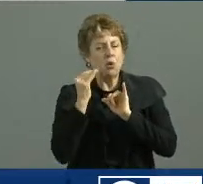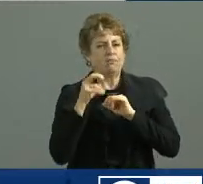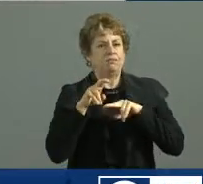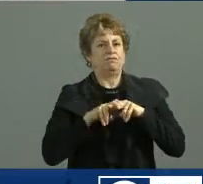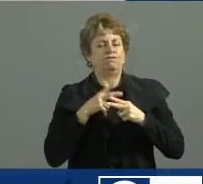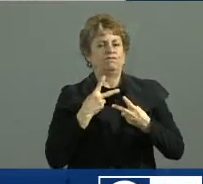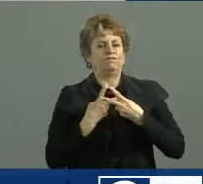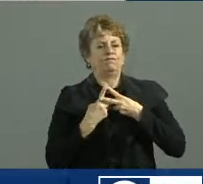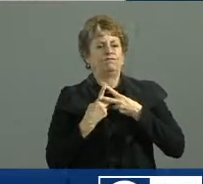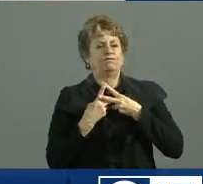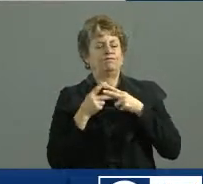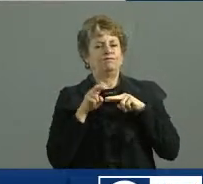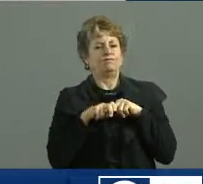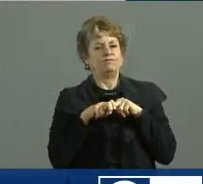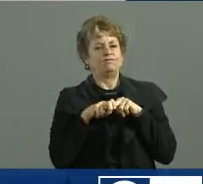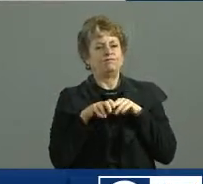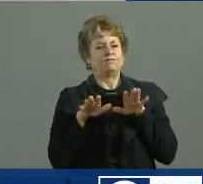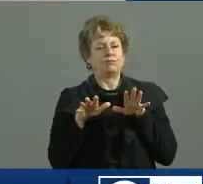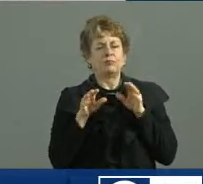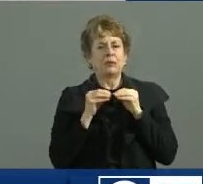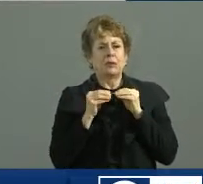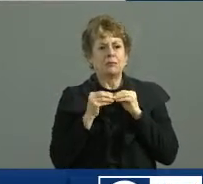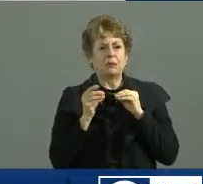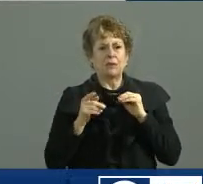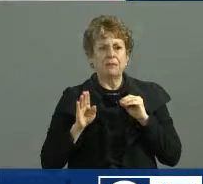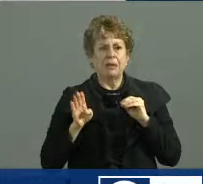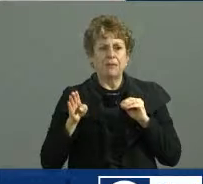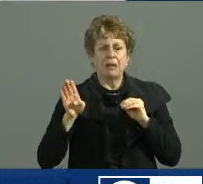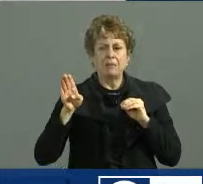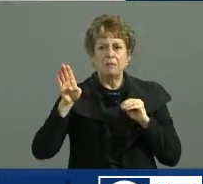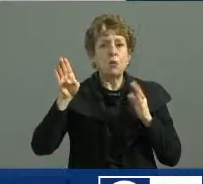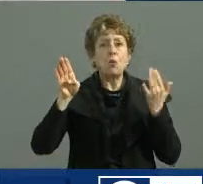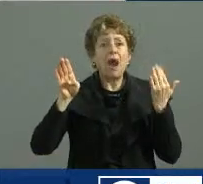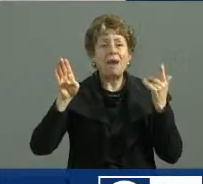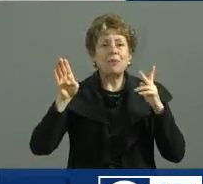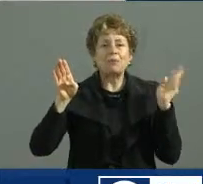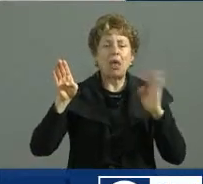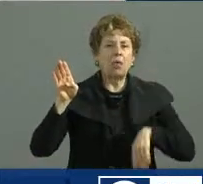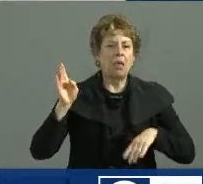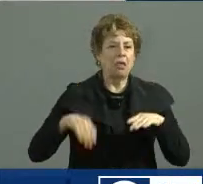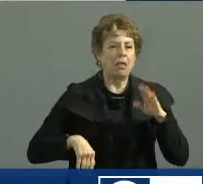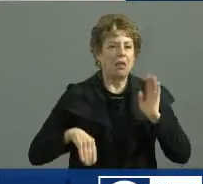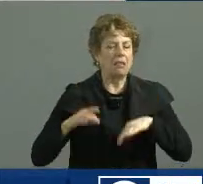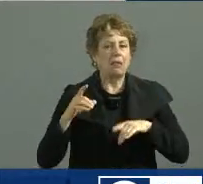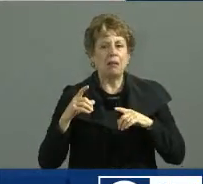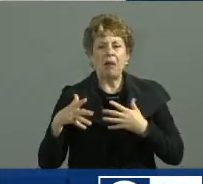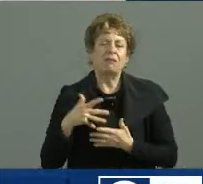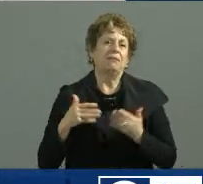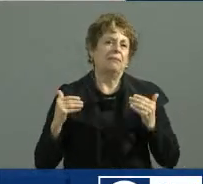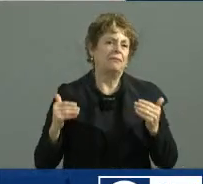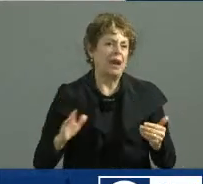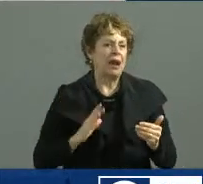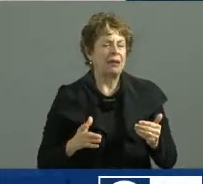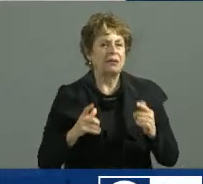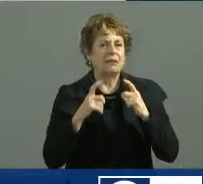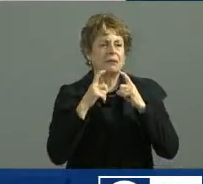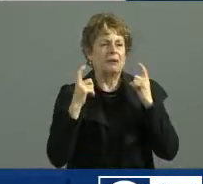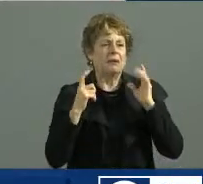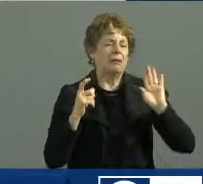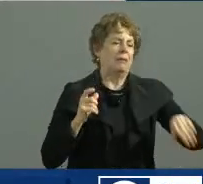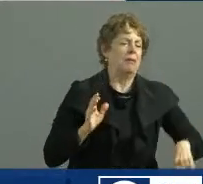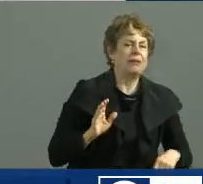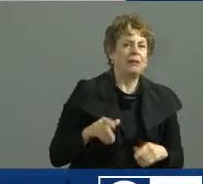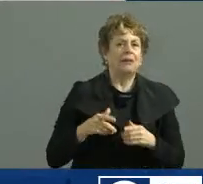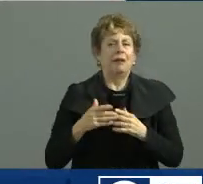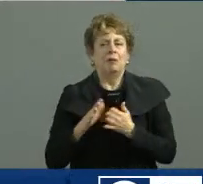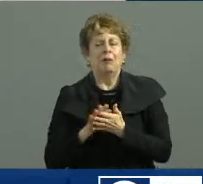COVID-19 because people are letting their guards down at gatherings when they're with people that they trust. So my team and I